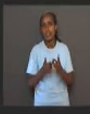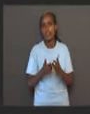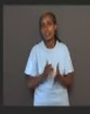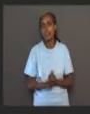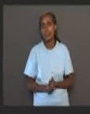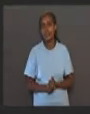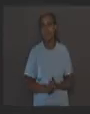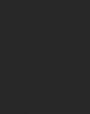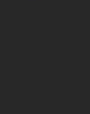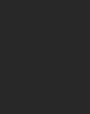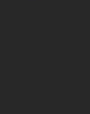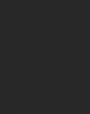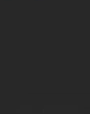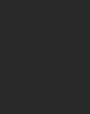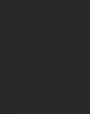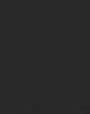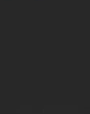Begin.